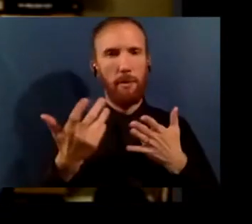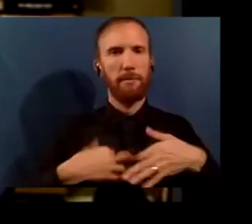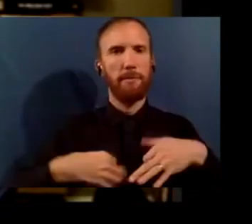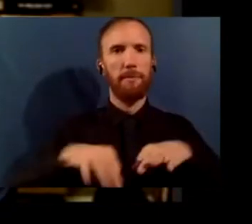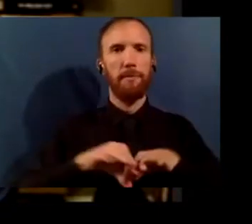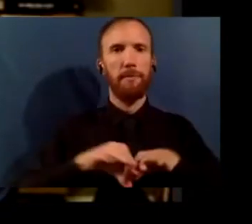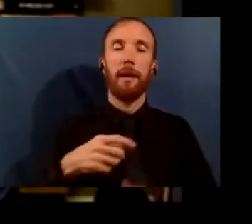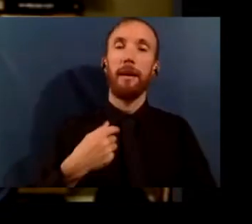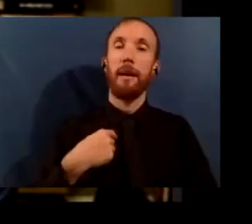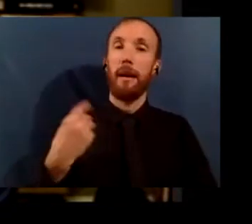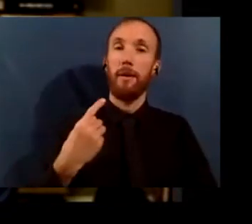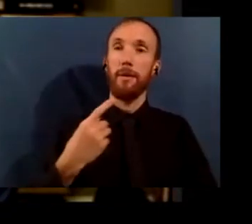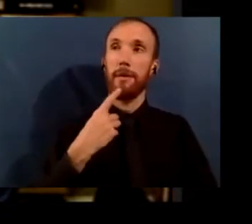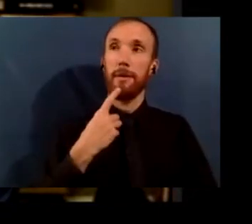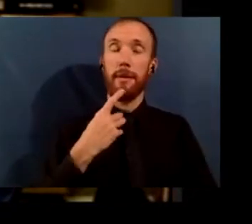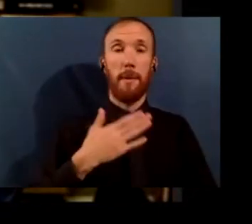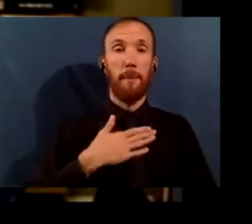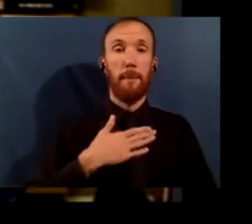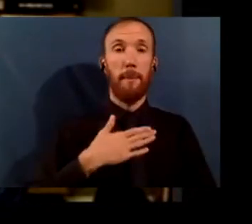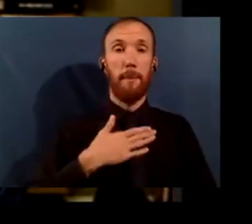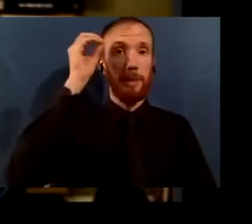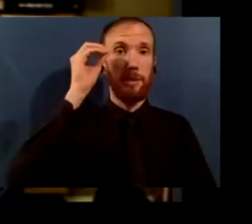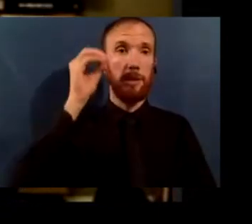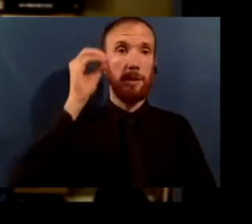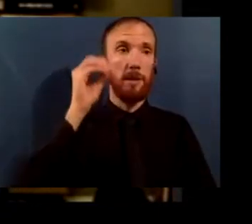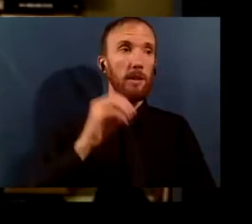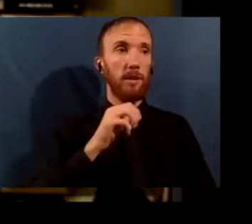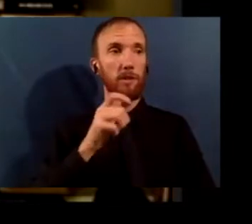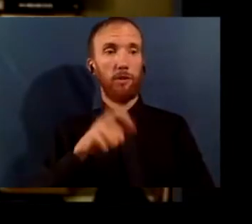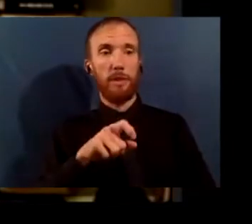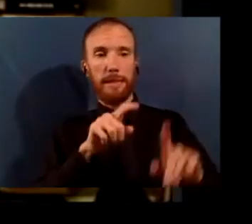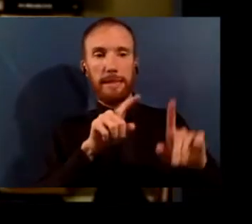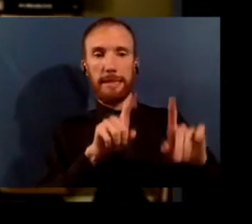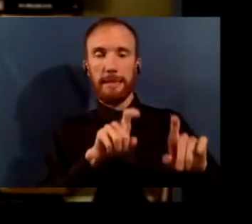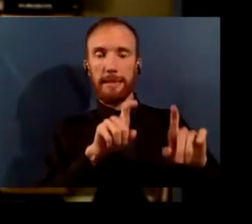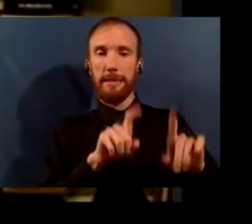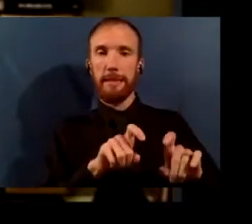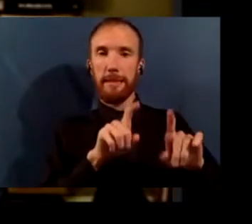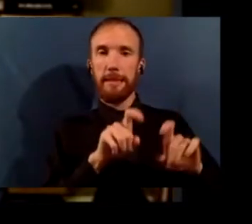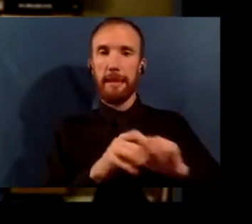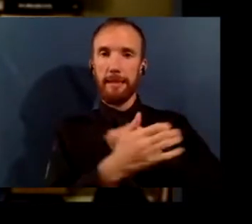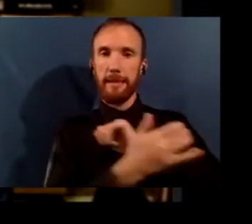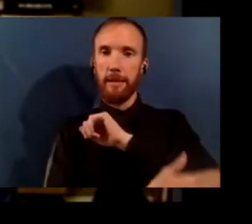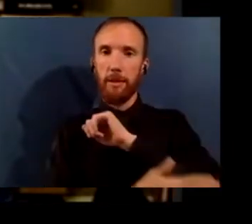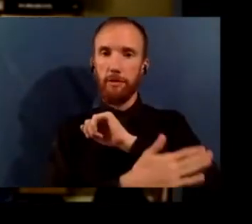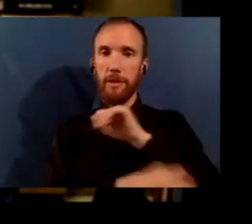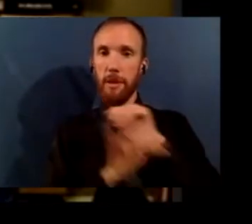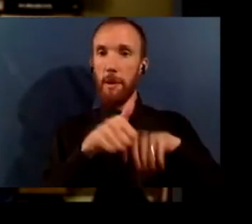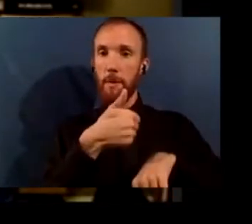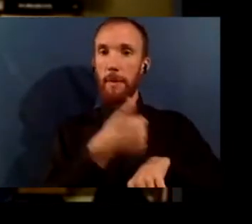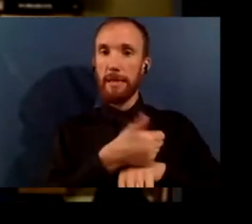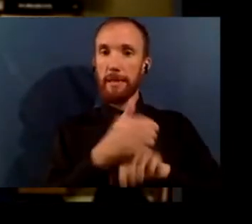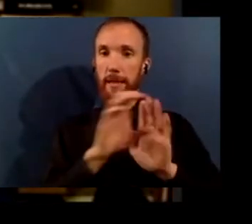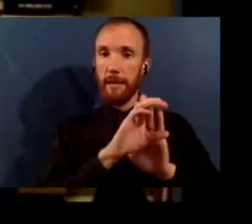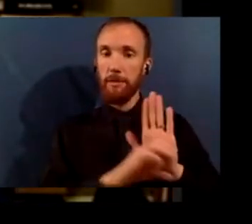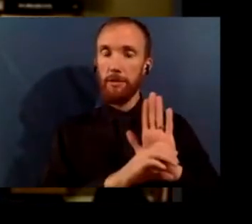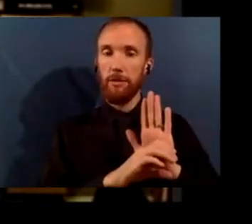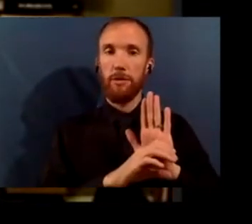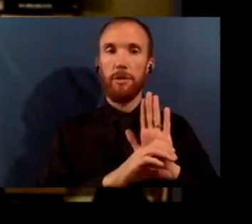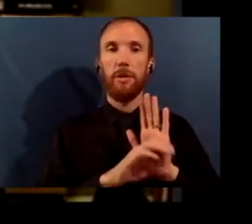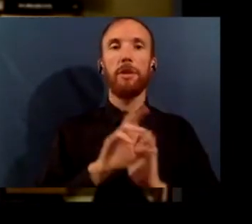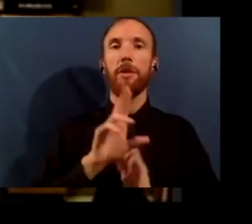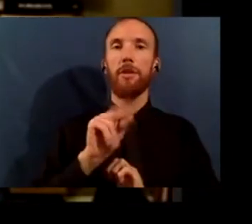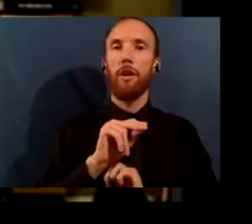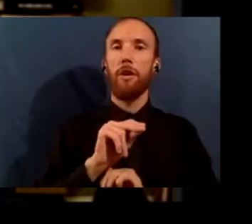opinion, you don't test the morality of a country based on its constitution. You test the morality of